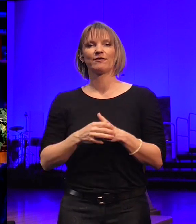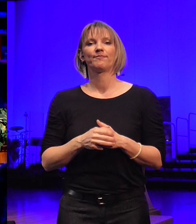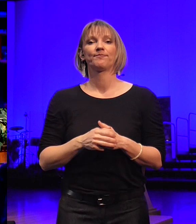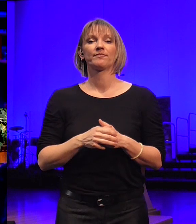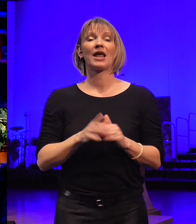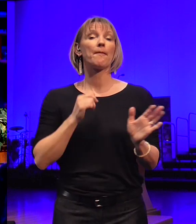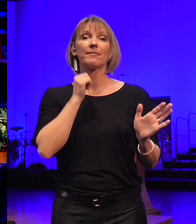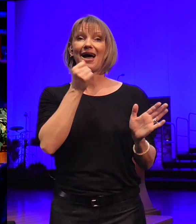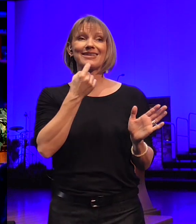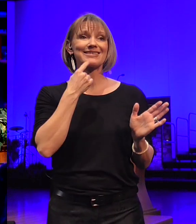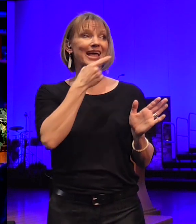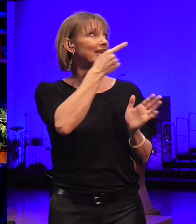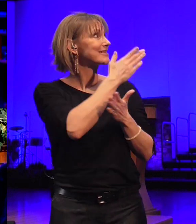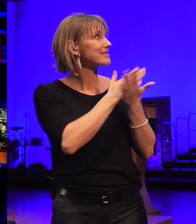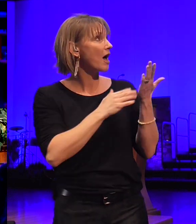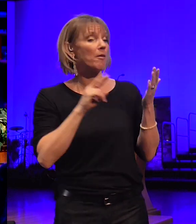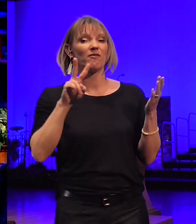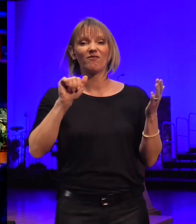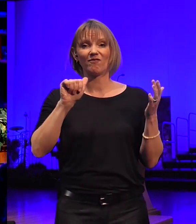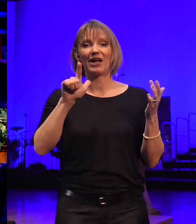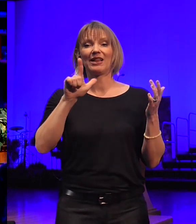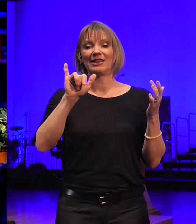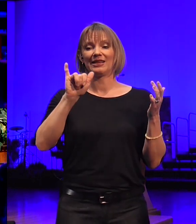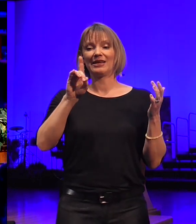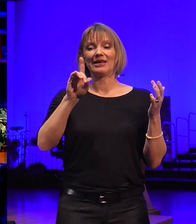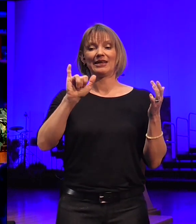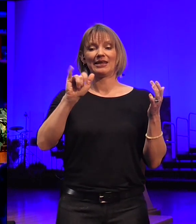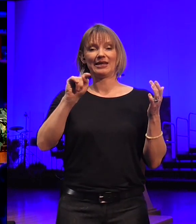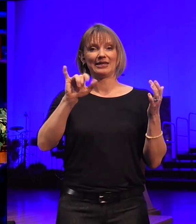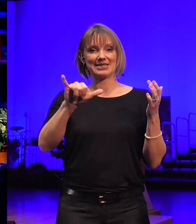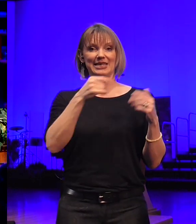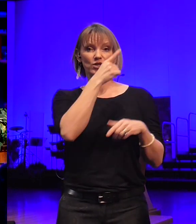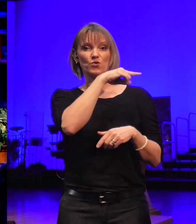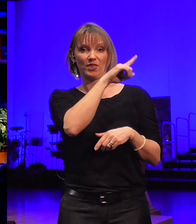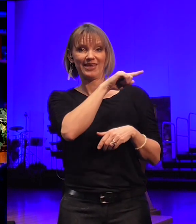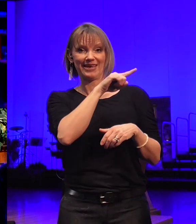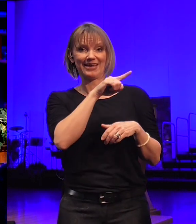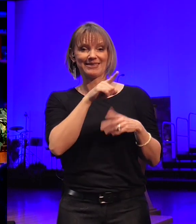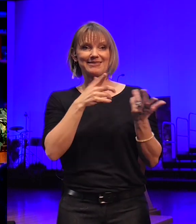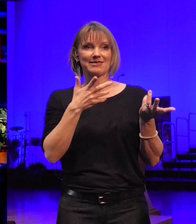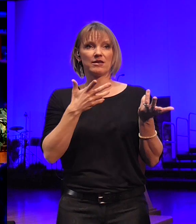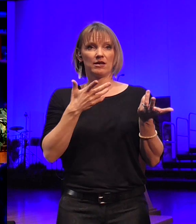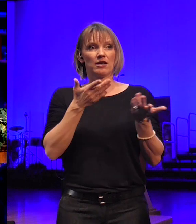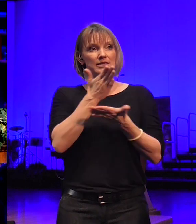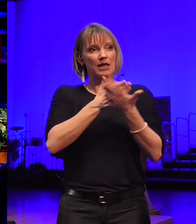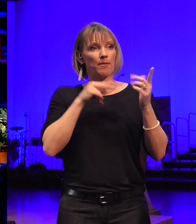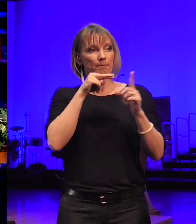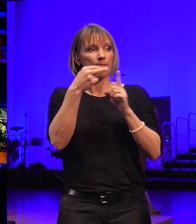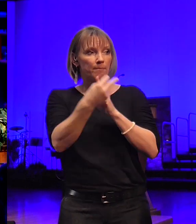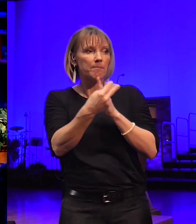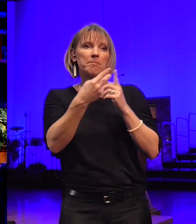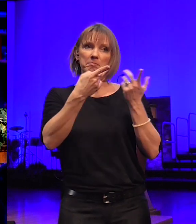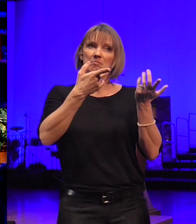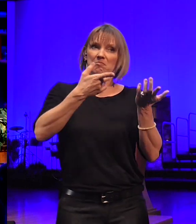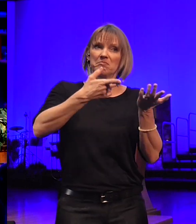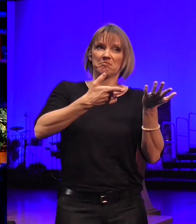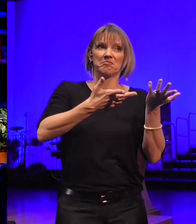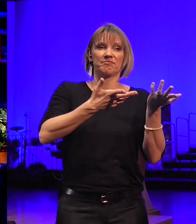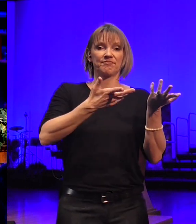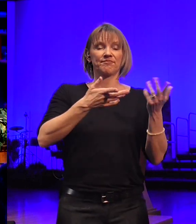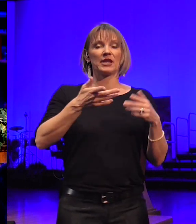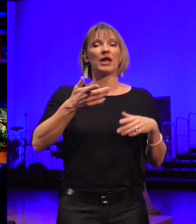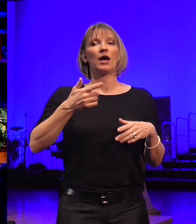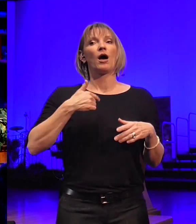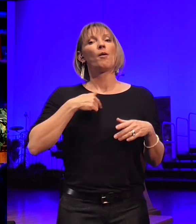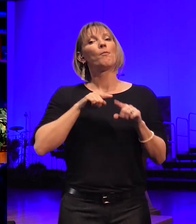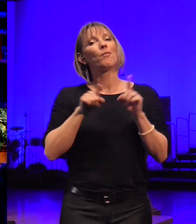I'm not saying there's not validity to this school, that there's not a point of view to be argued for. I am here